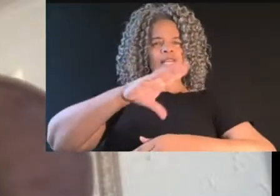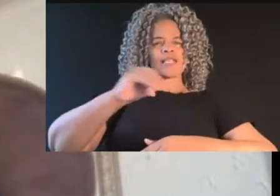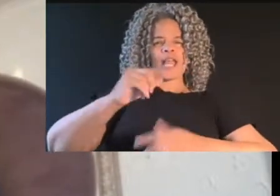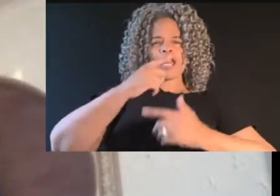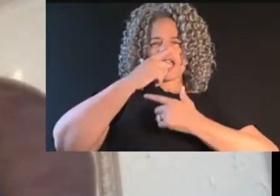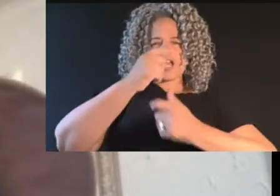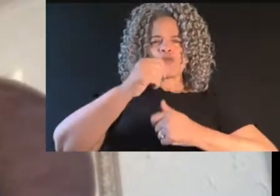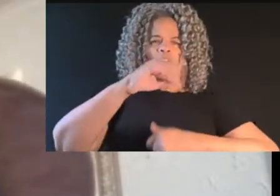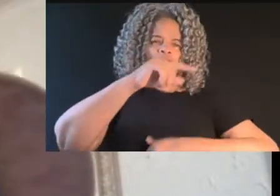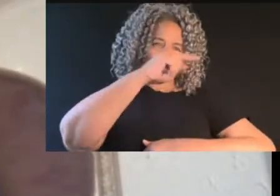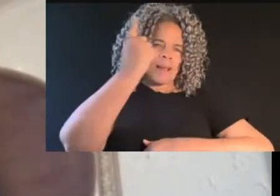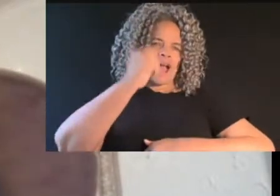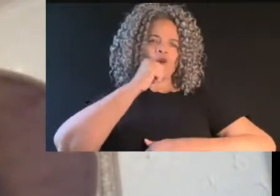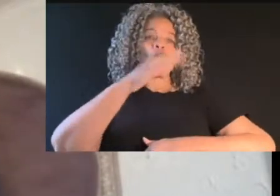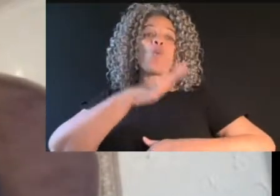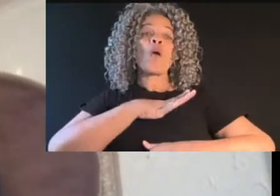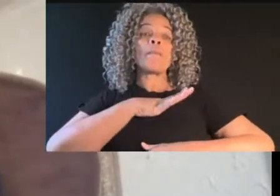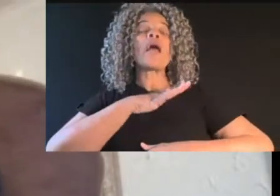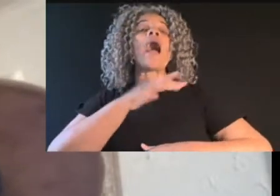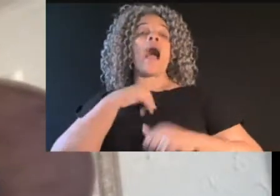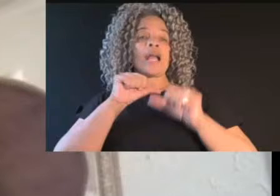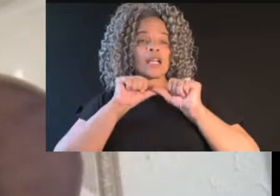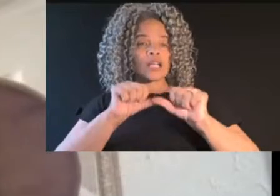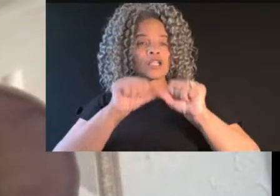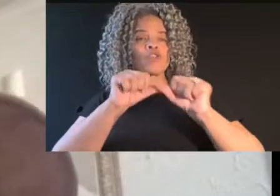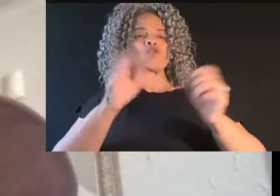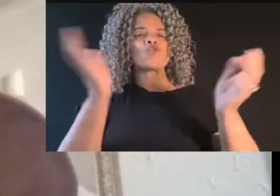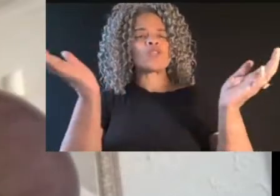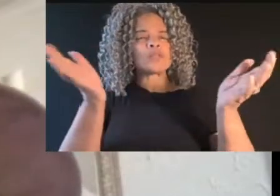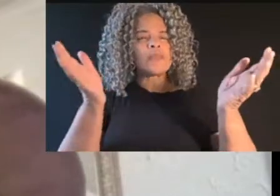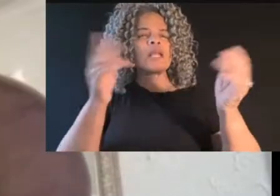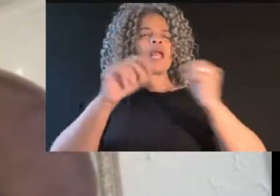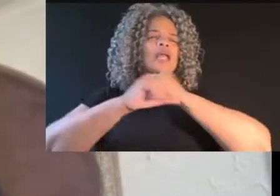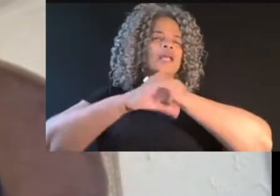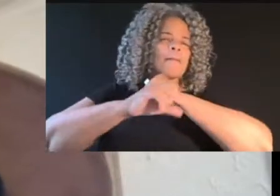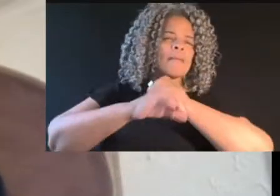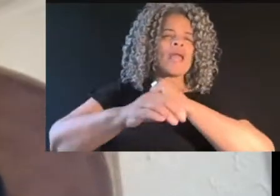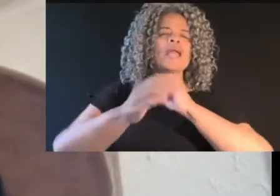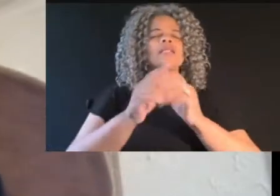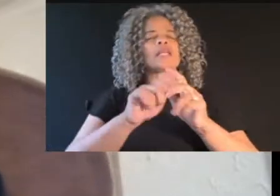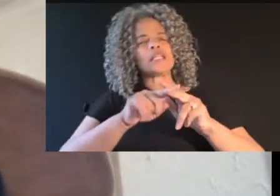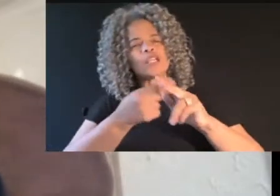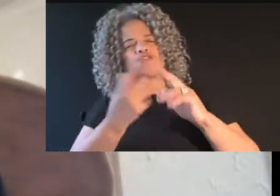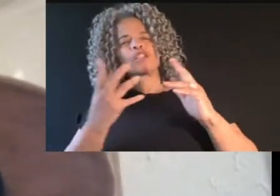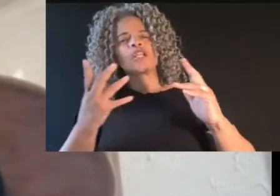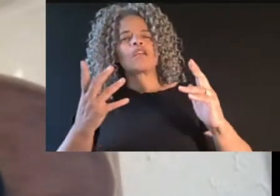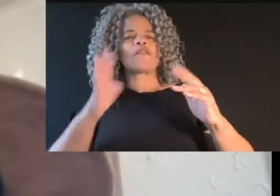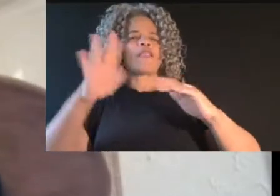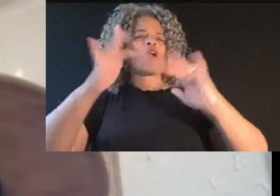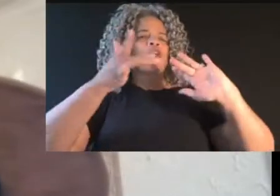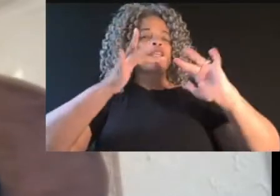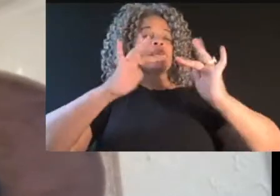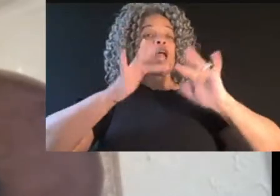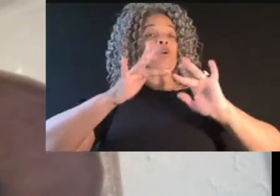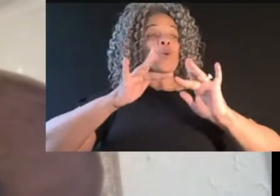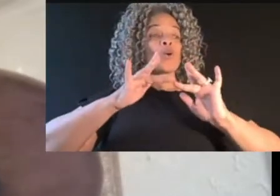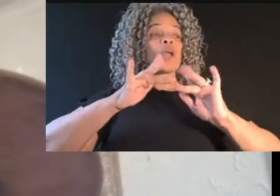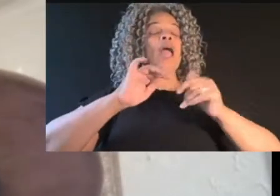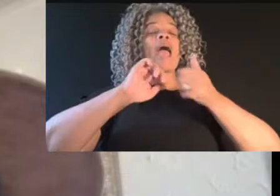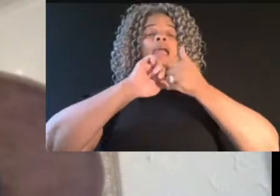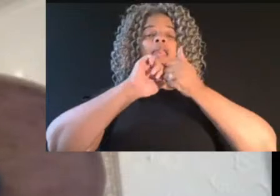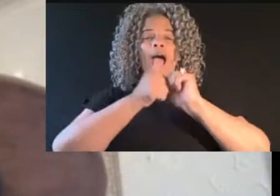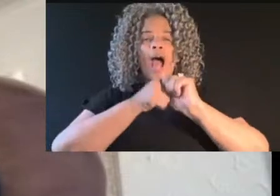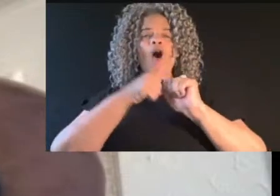Black women. I continue to see campaigns, their initiatives, their networks, and how those are